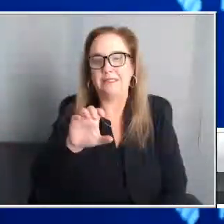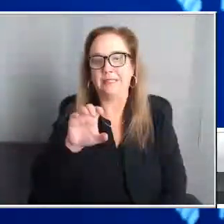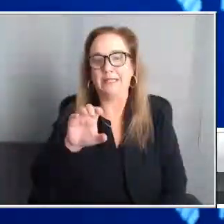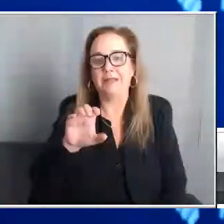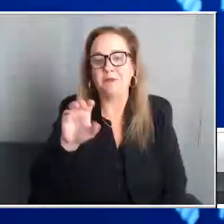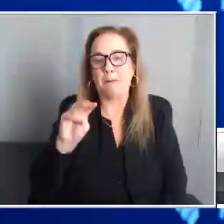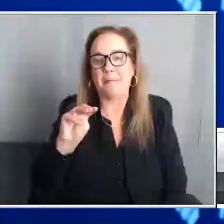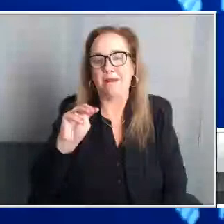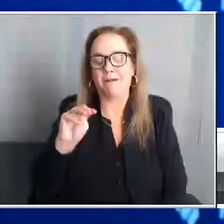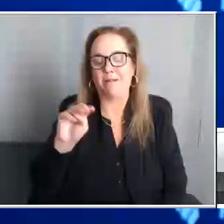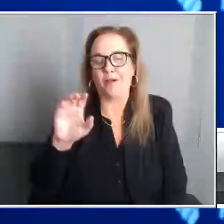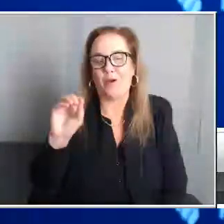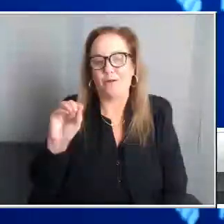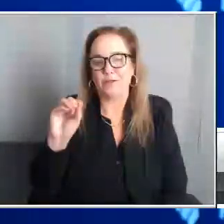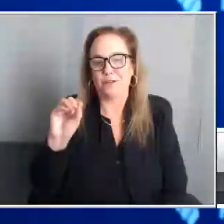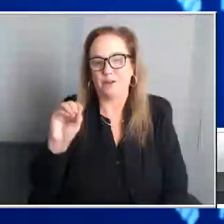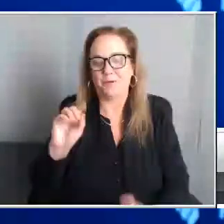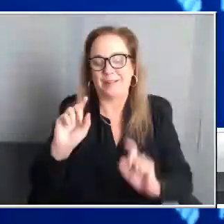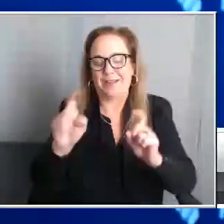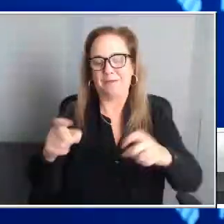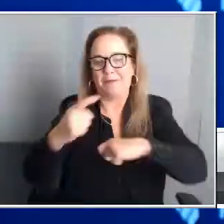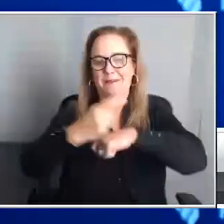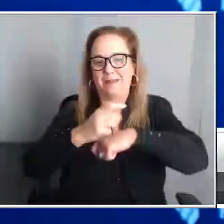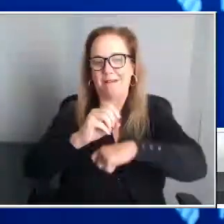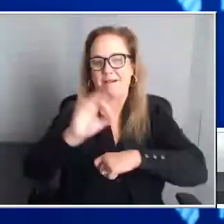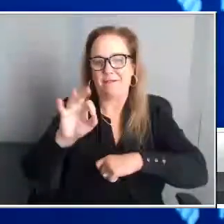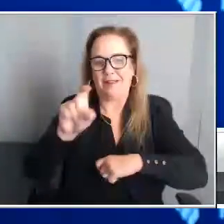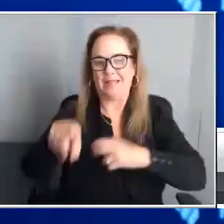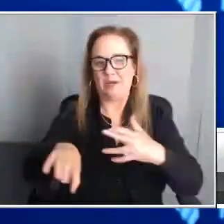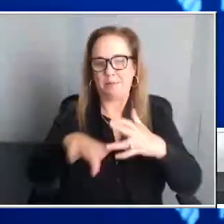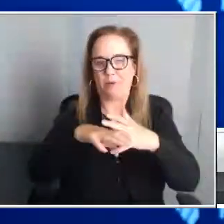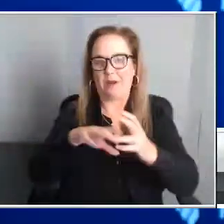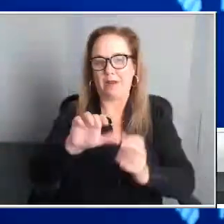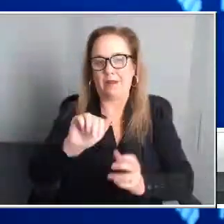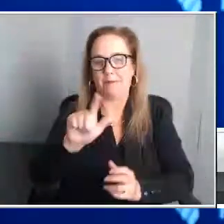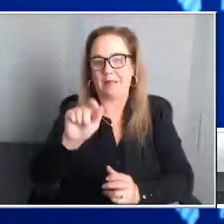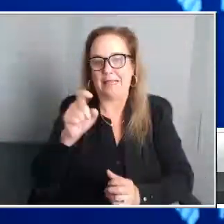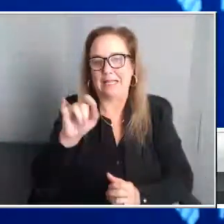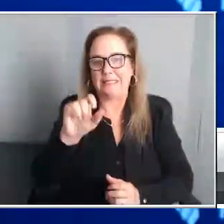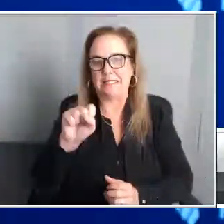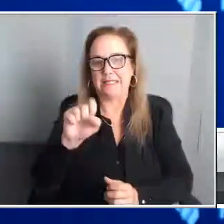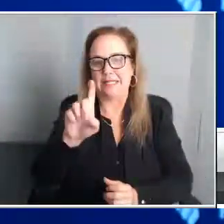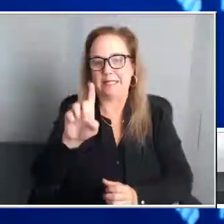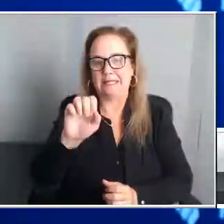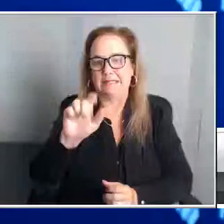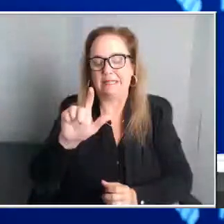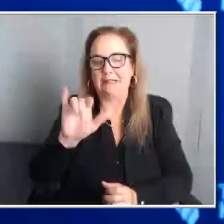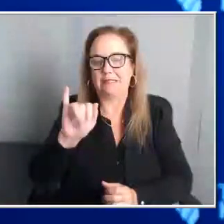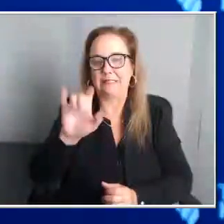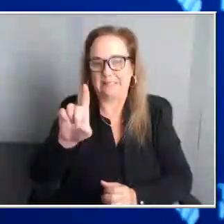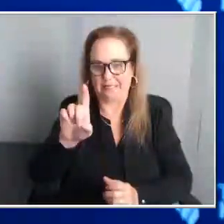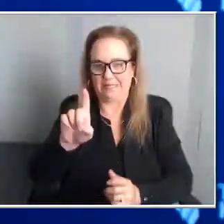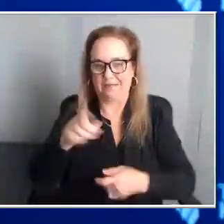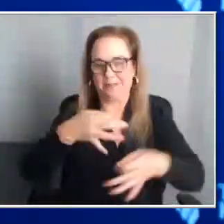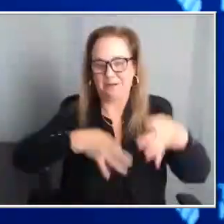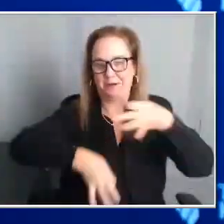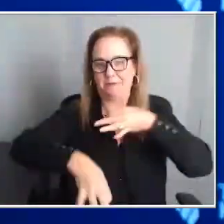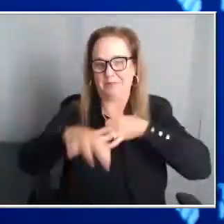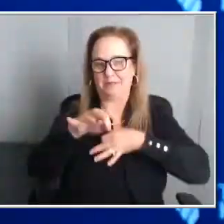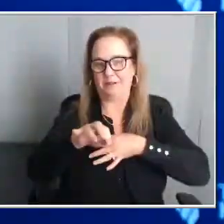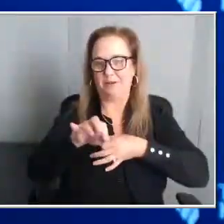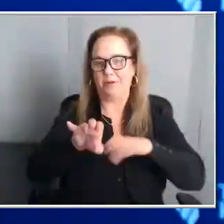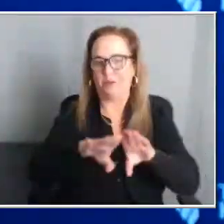System. We gave him the day off today. He needed a little break. I'm Alexis Delcid, pinch hitting on this episode of Open Mics with